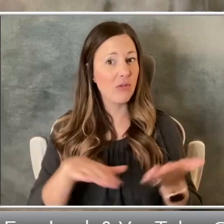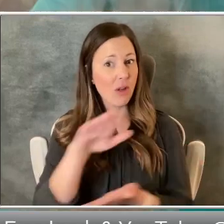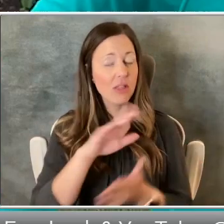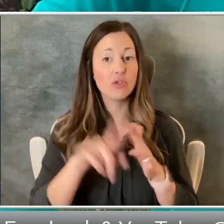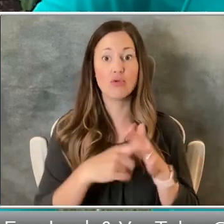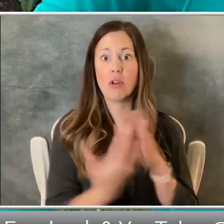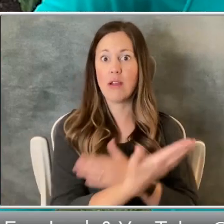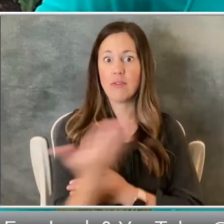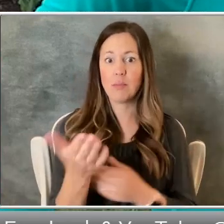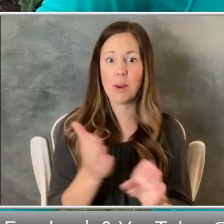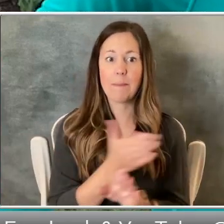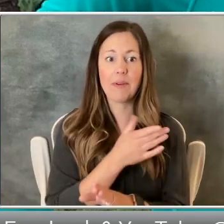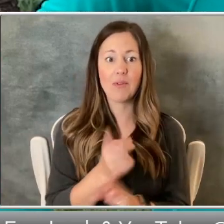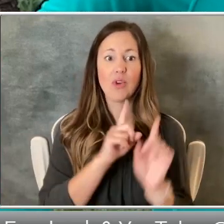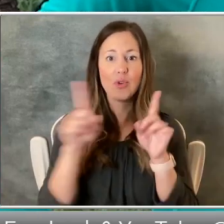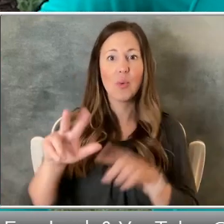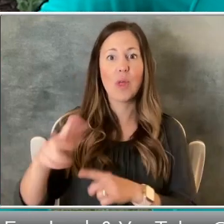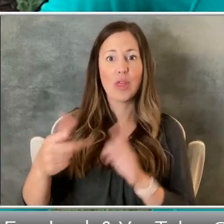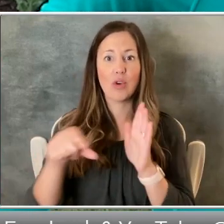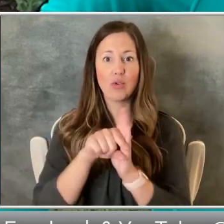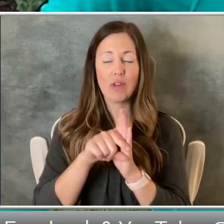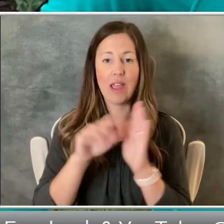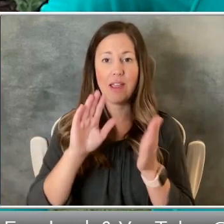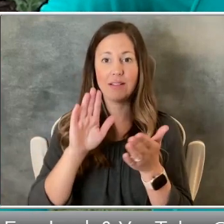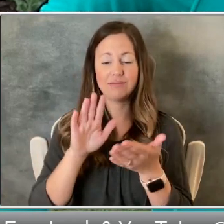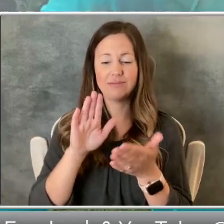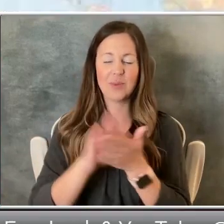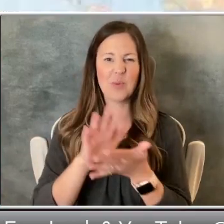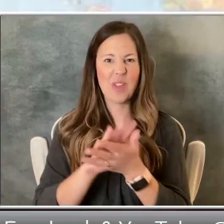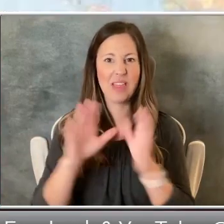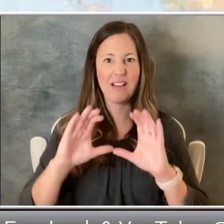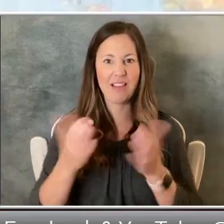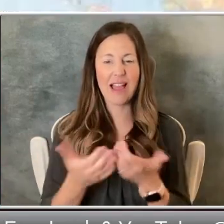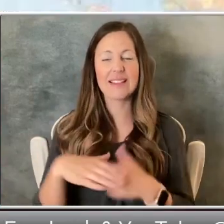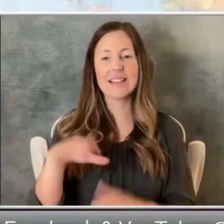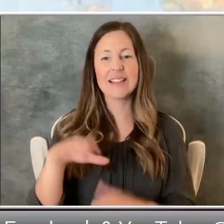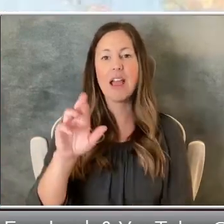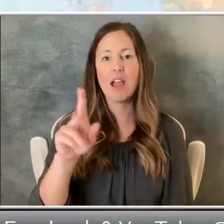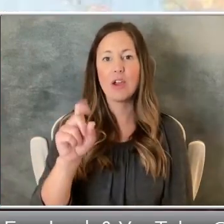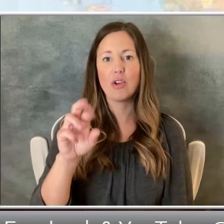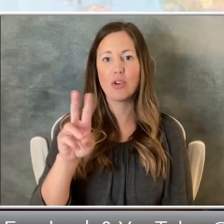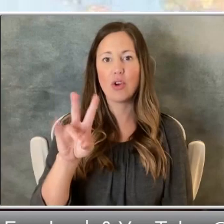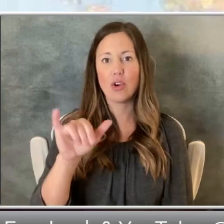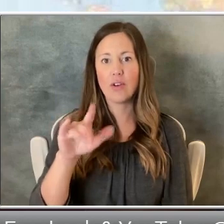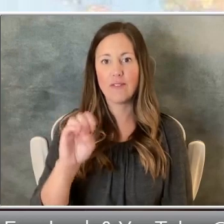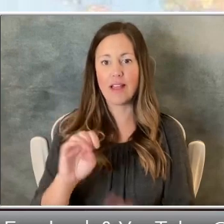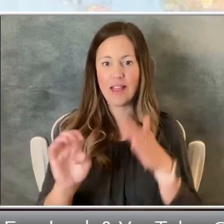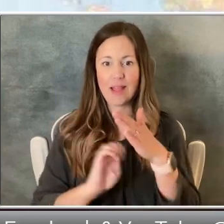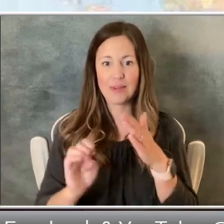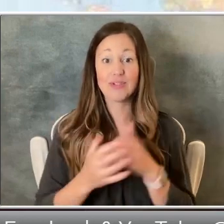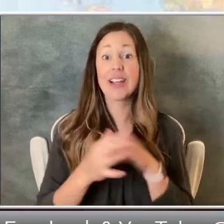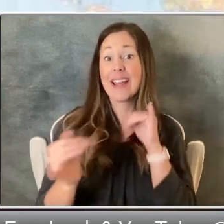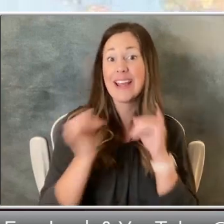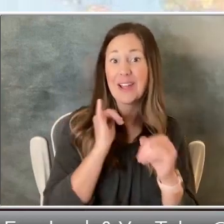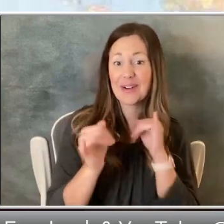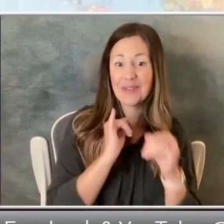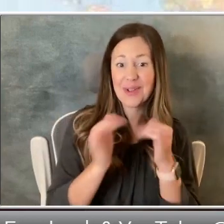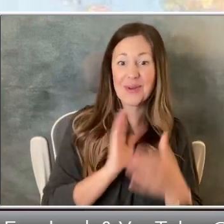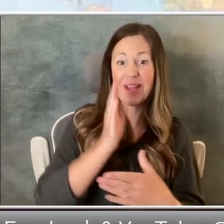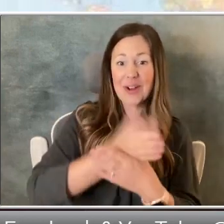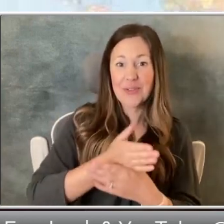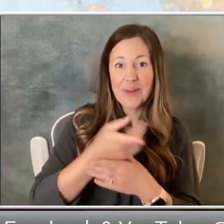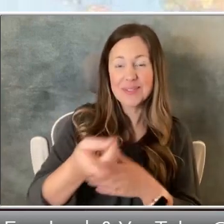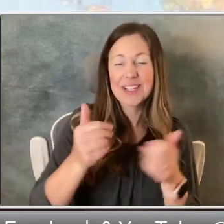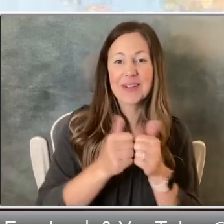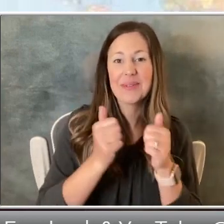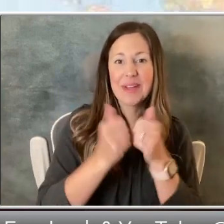before heading to her third grade classroom at Carterville Elementary. We catch up with her between classes, our interview periodically interrupted with announcements